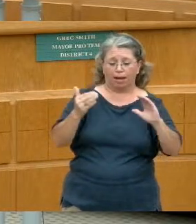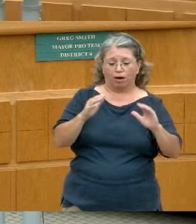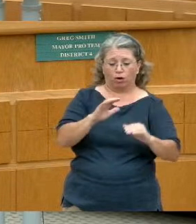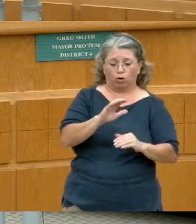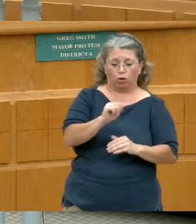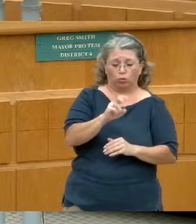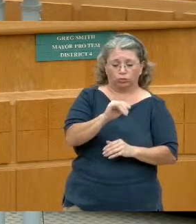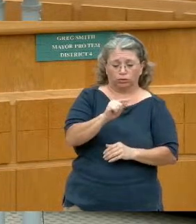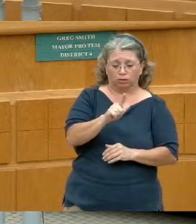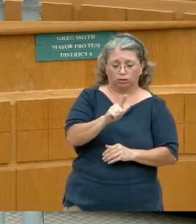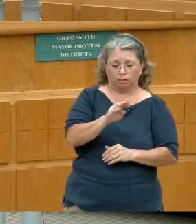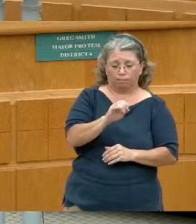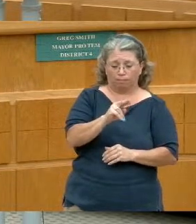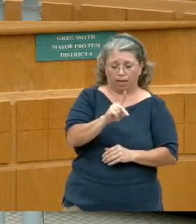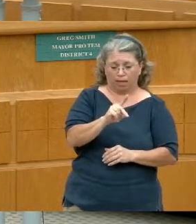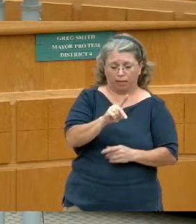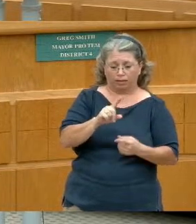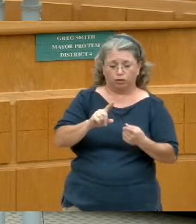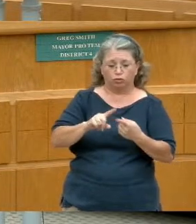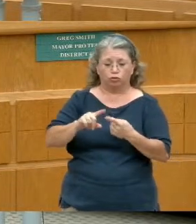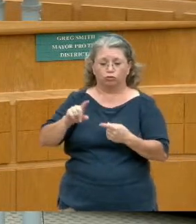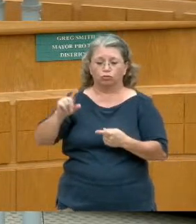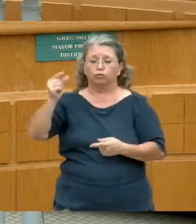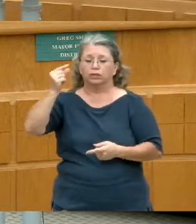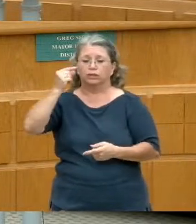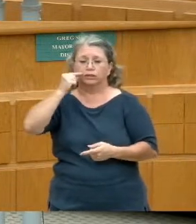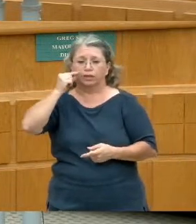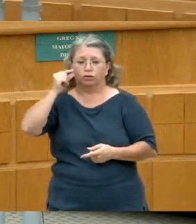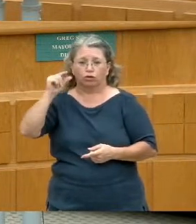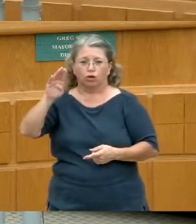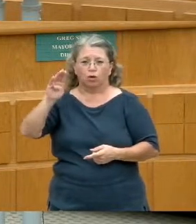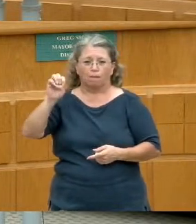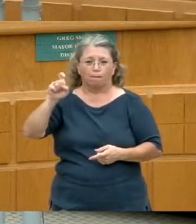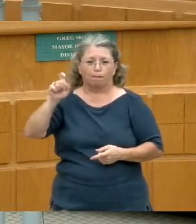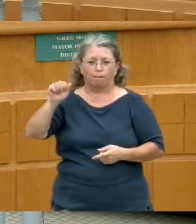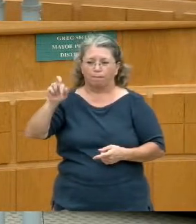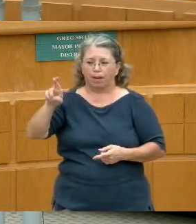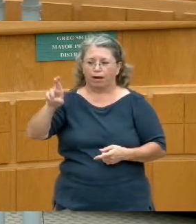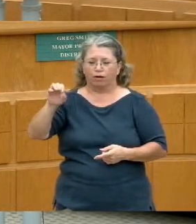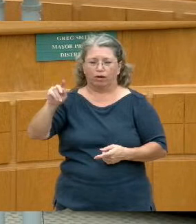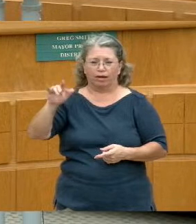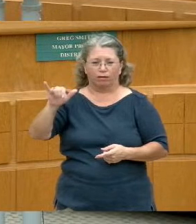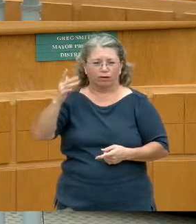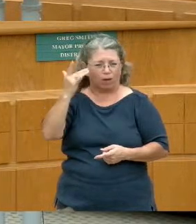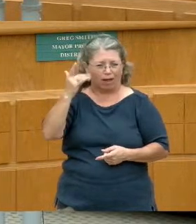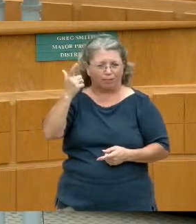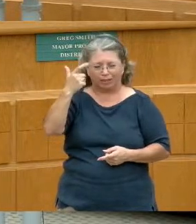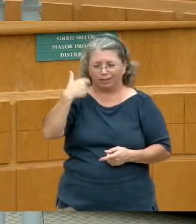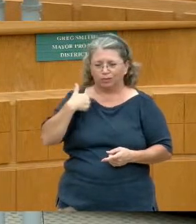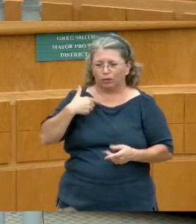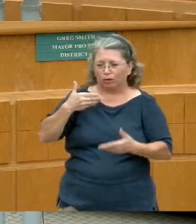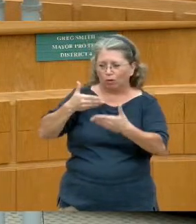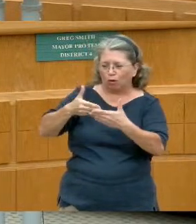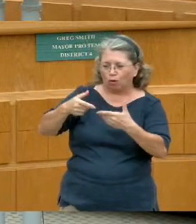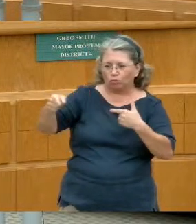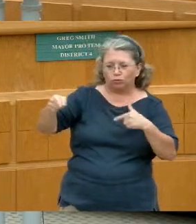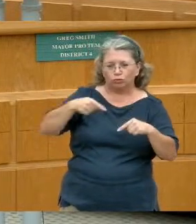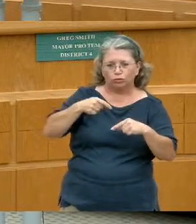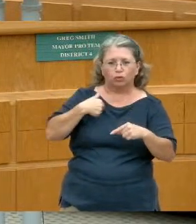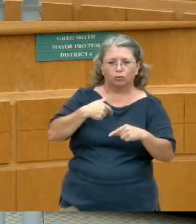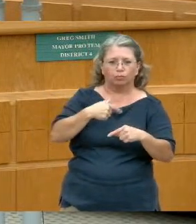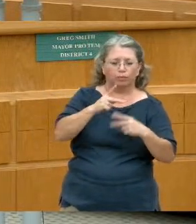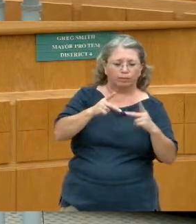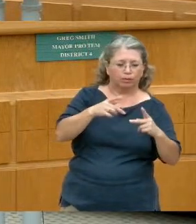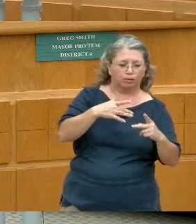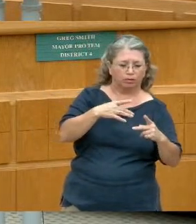most populous county in San Antonio. And we do that because of our close connection with San Antonio, and we like to go shopping there,